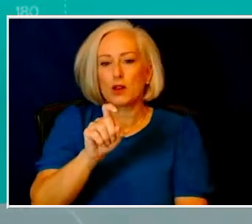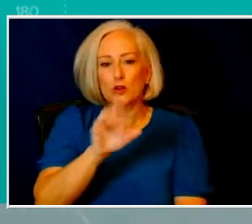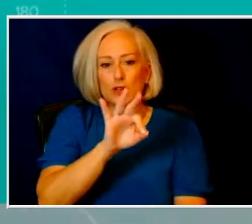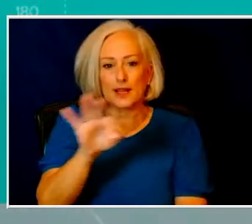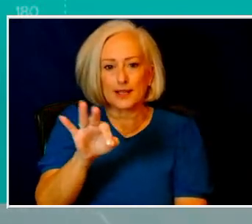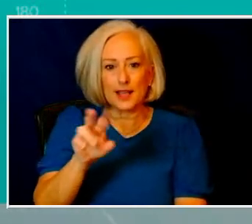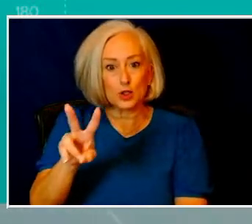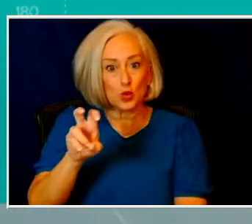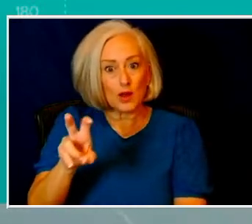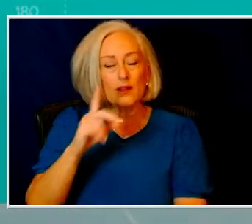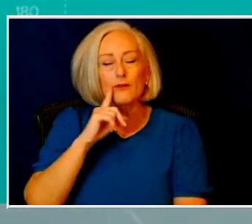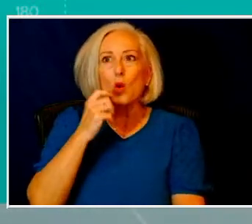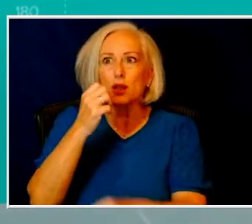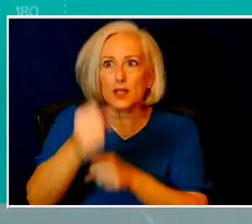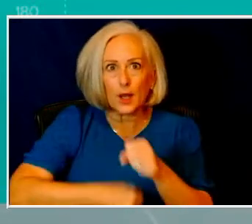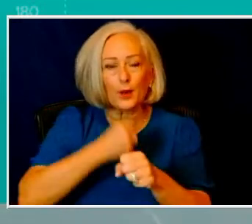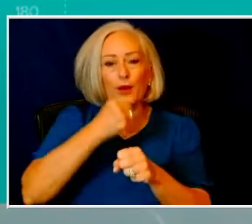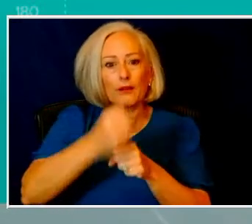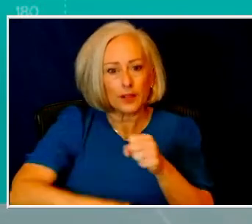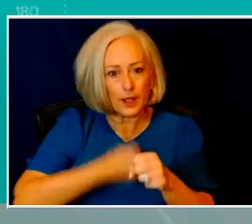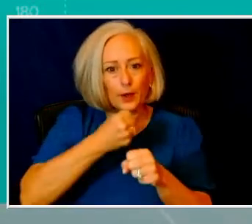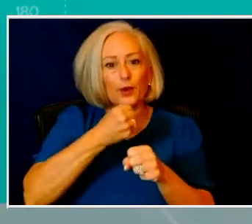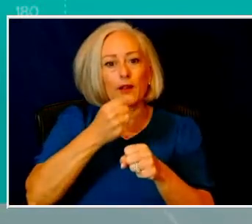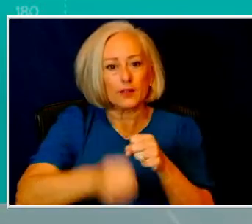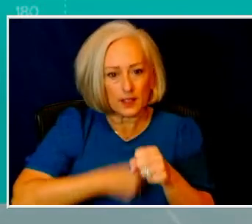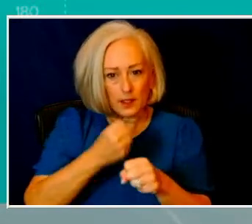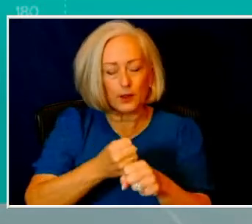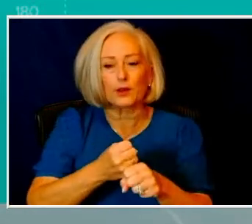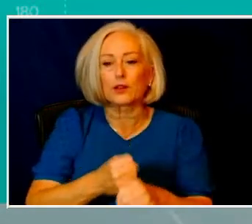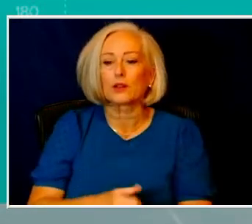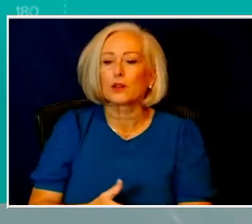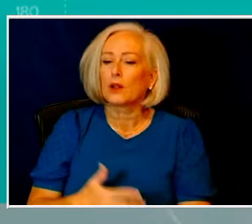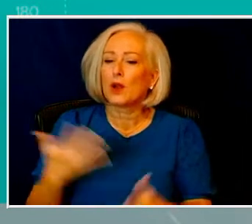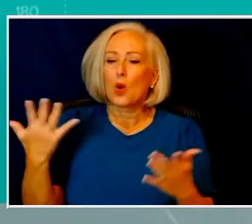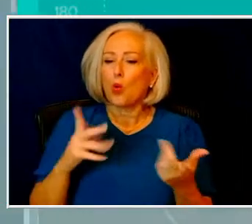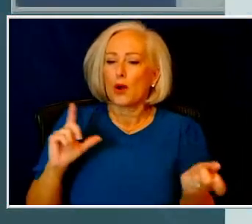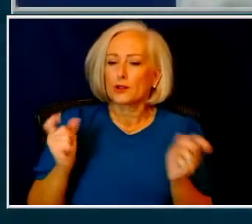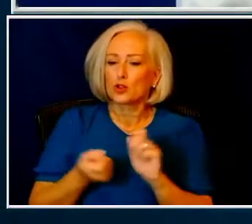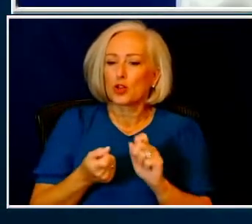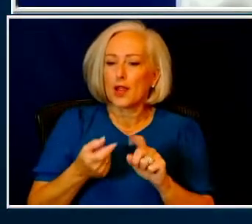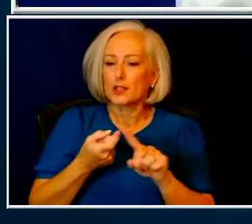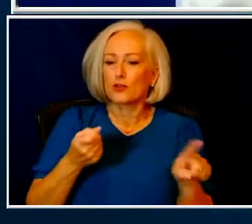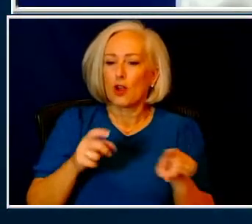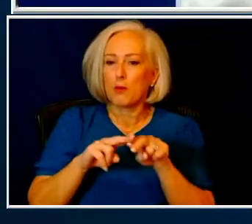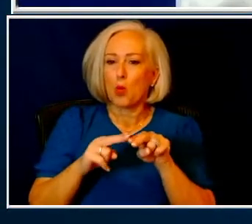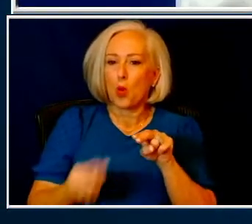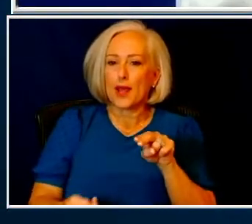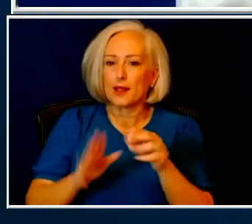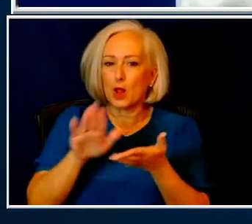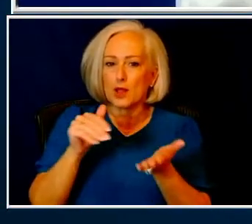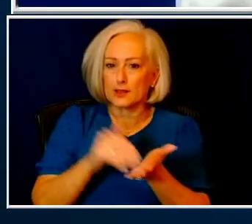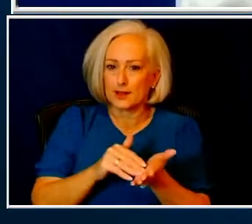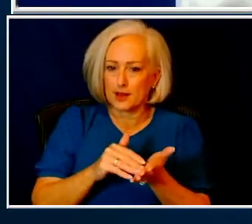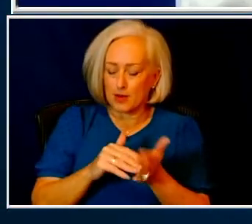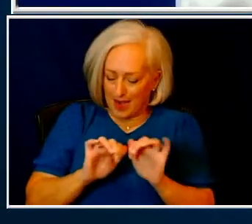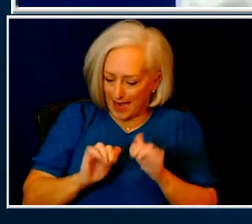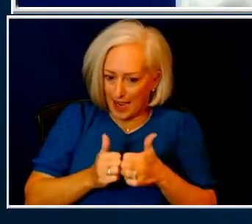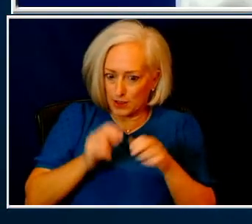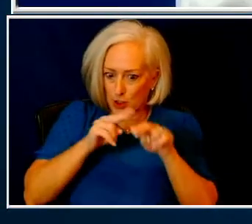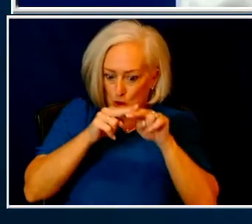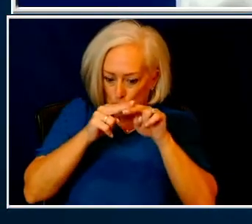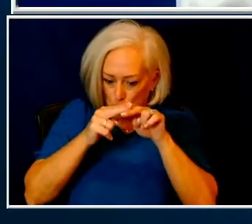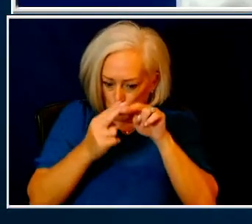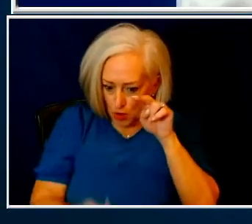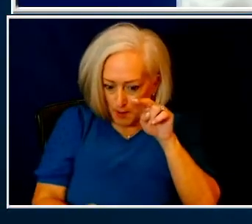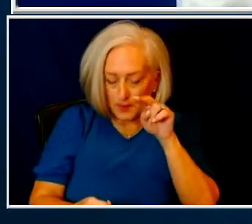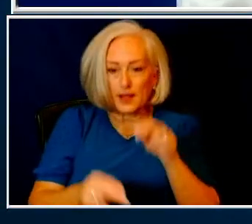for years. So what changed at the Weight Loss Center? What do they do to help you make this significant drop in weight of 37